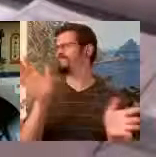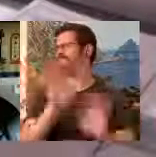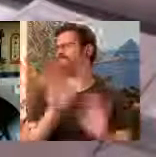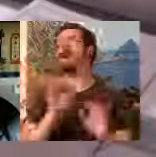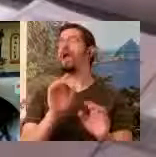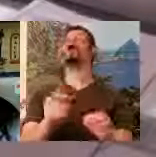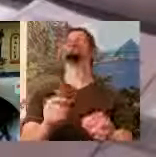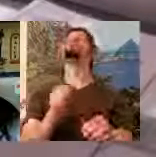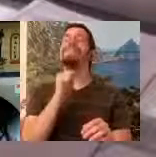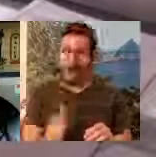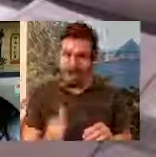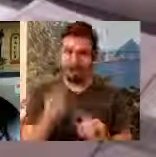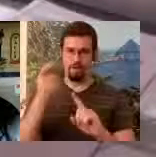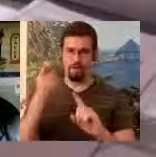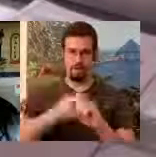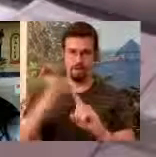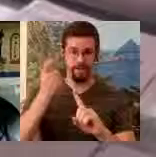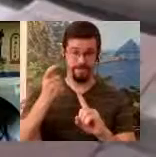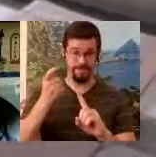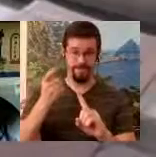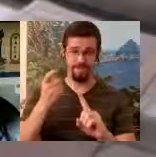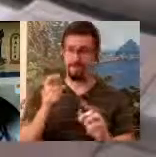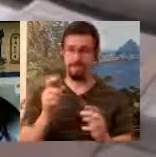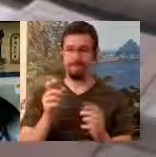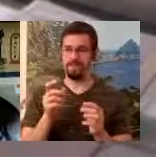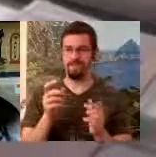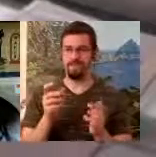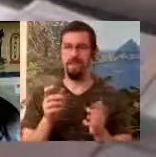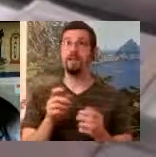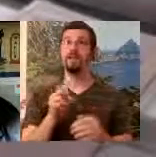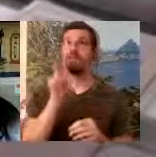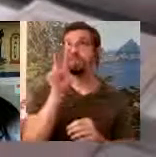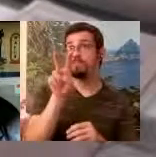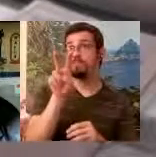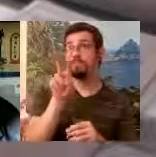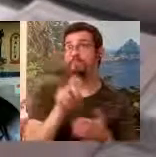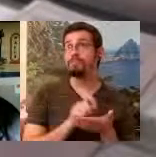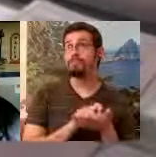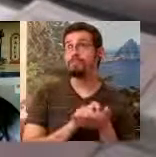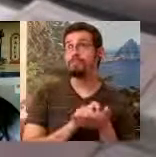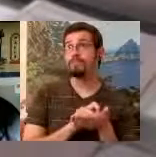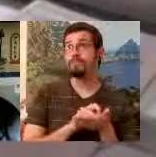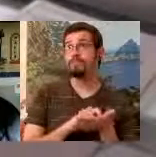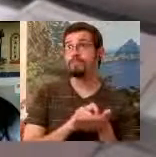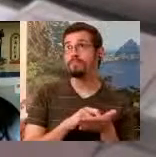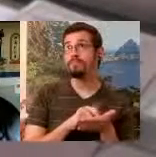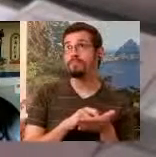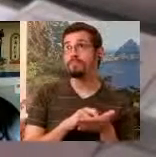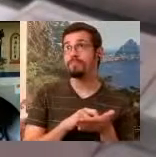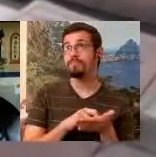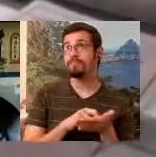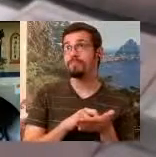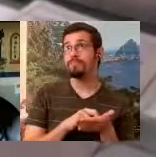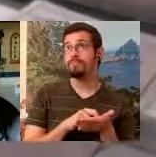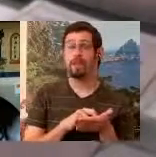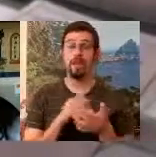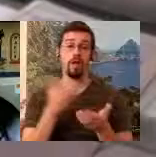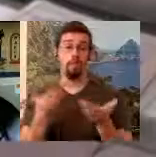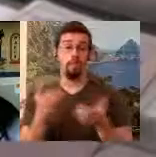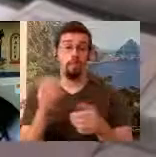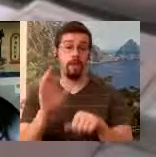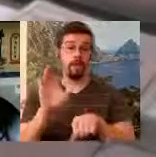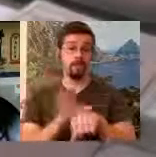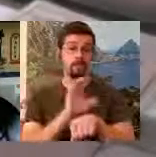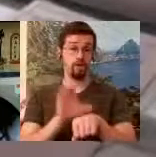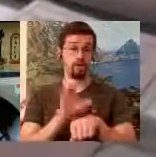automatic. It's simply that we look at the video, and then we either use a computer to type